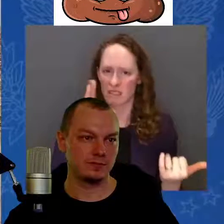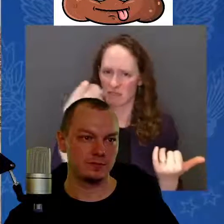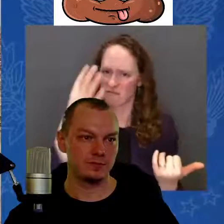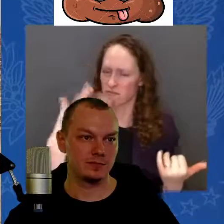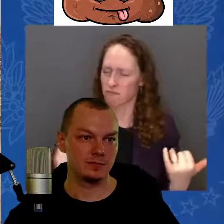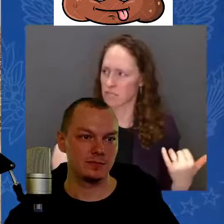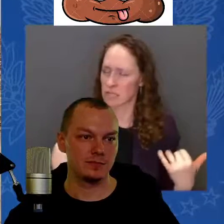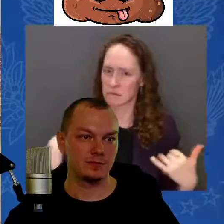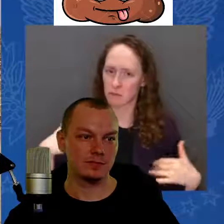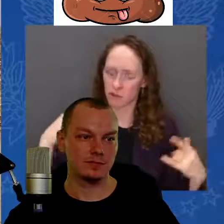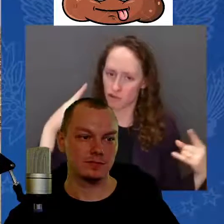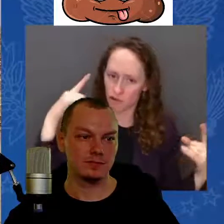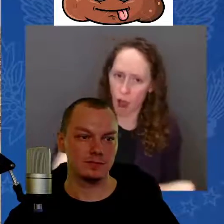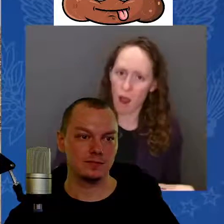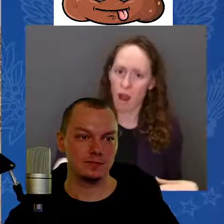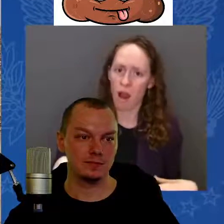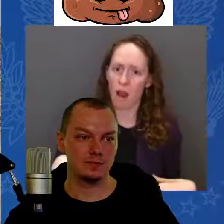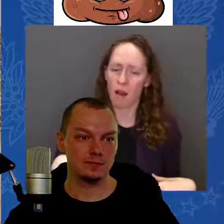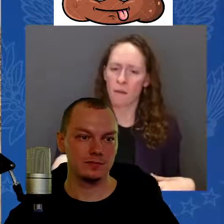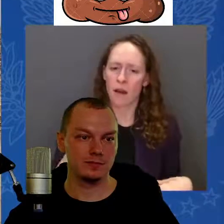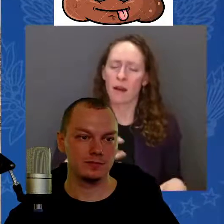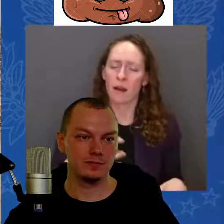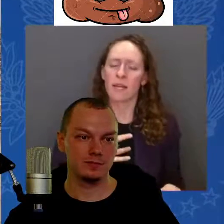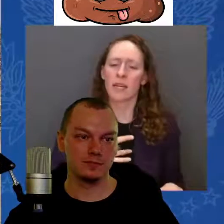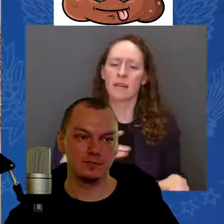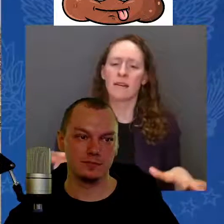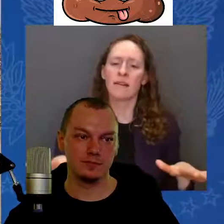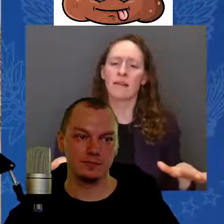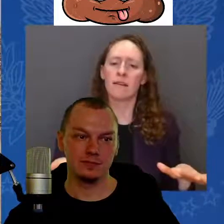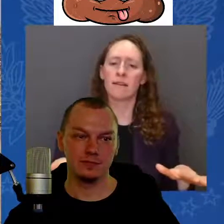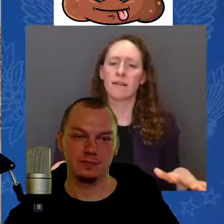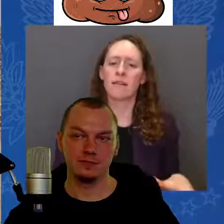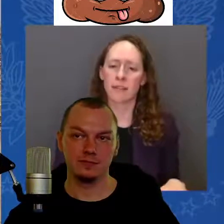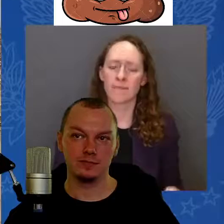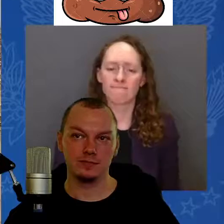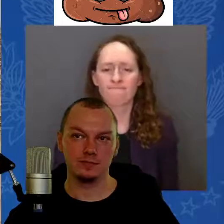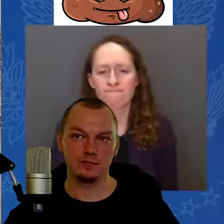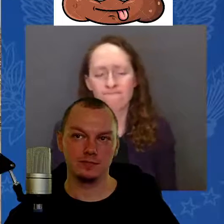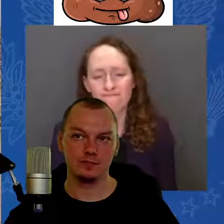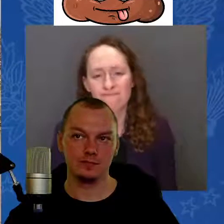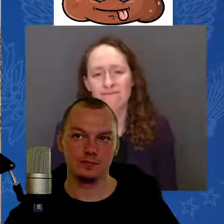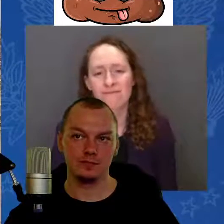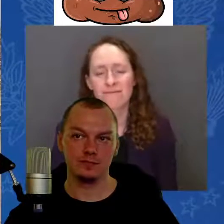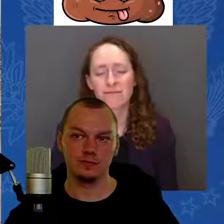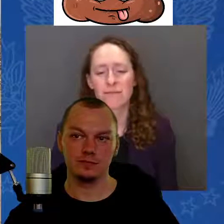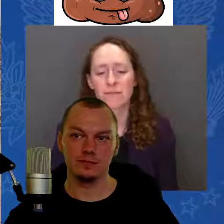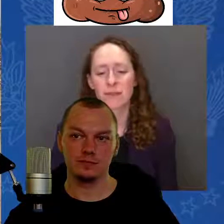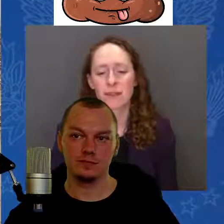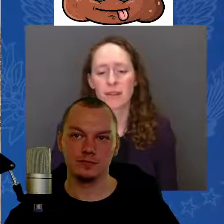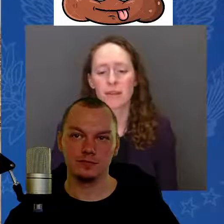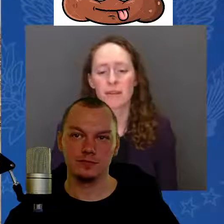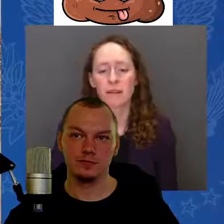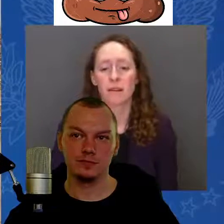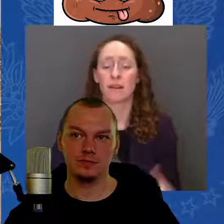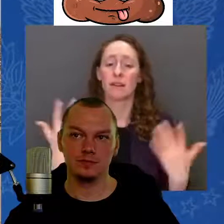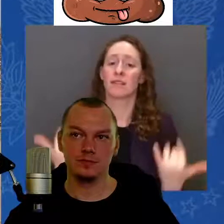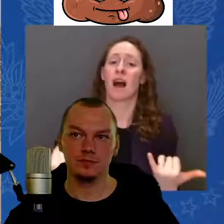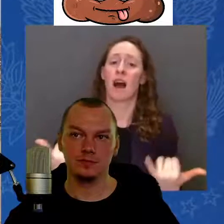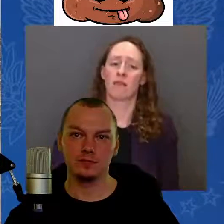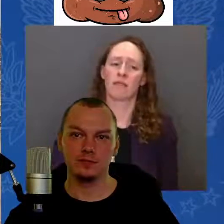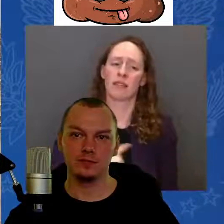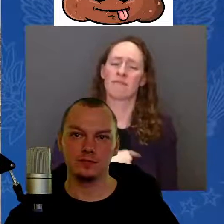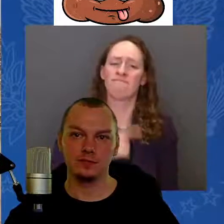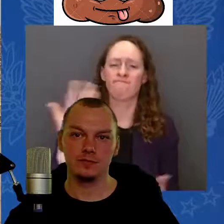Therefore, we take this time to extend our condolences to all families who have been